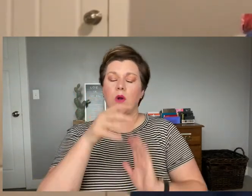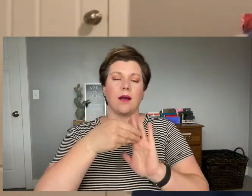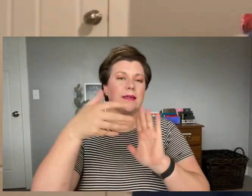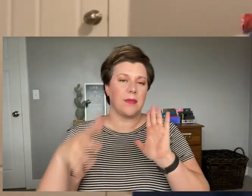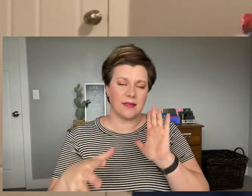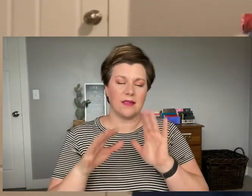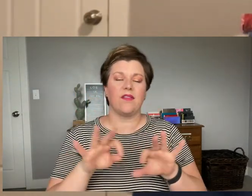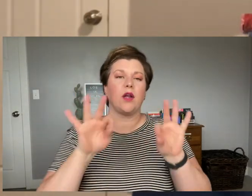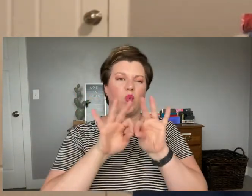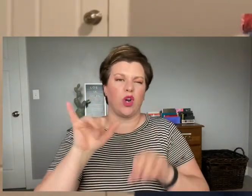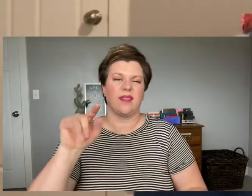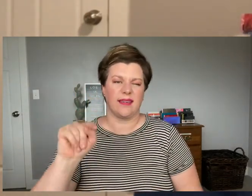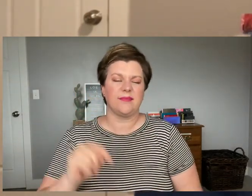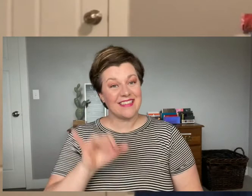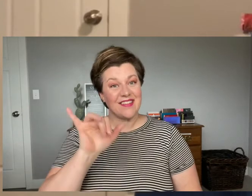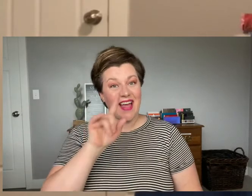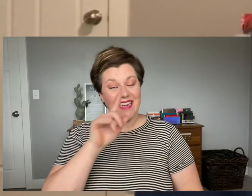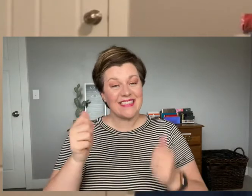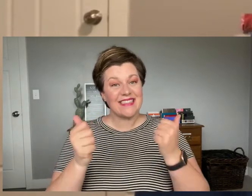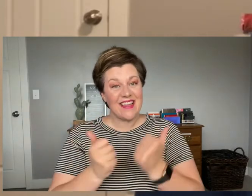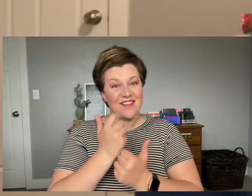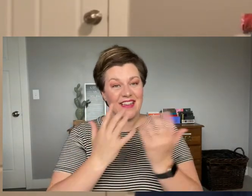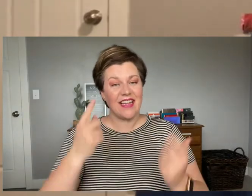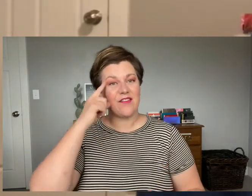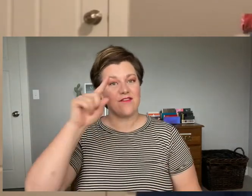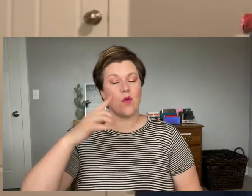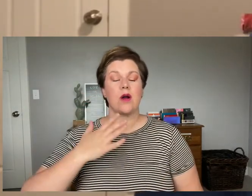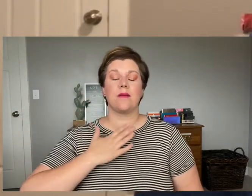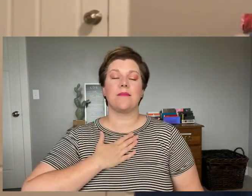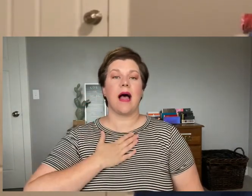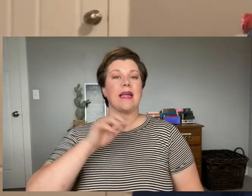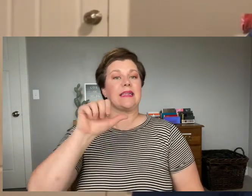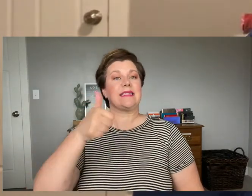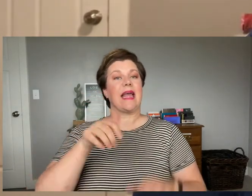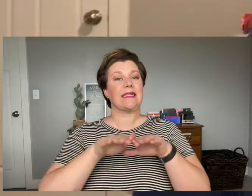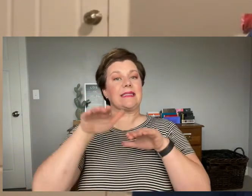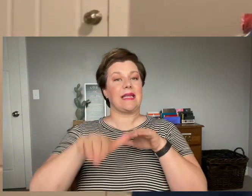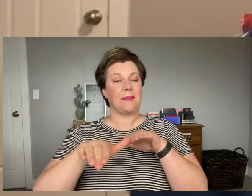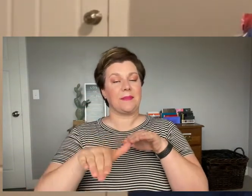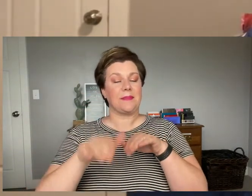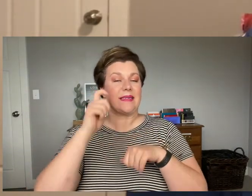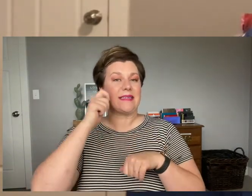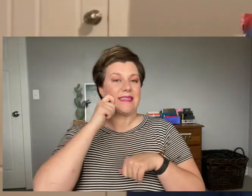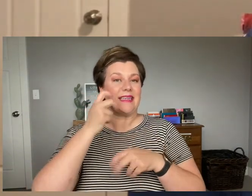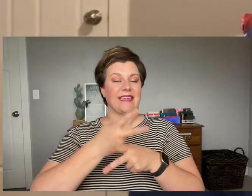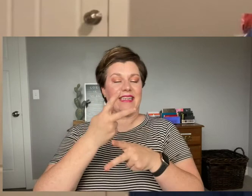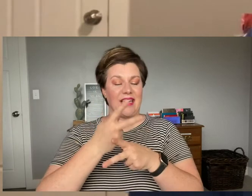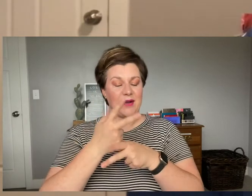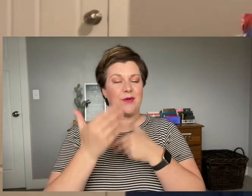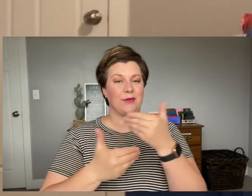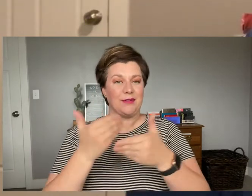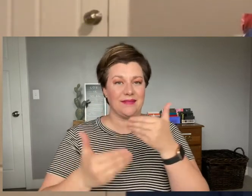have any questions, please let me know in the comments below. I would love to answer the questions, give you